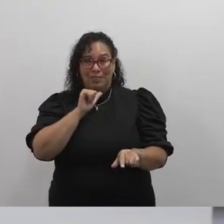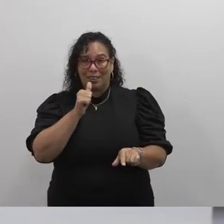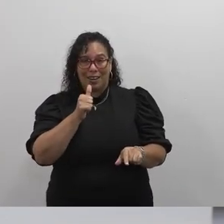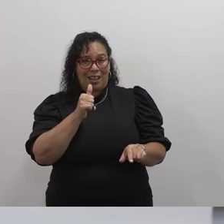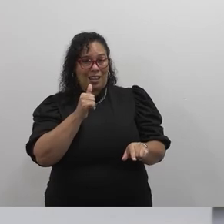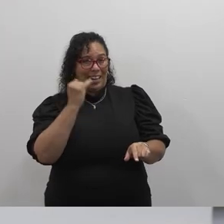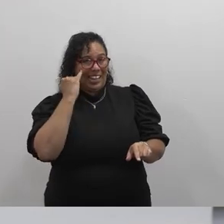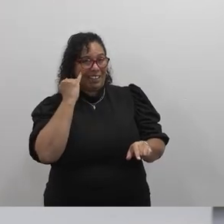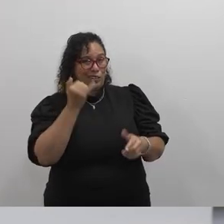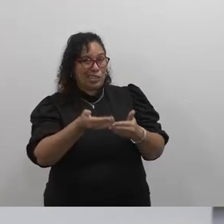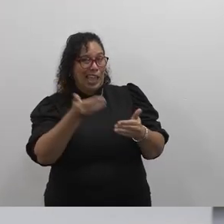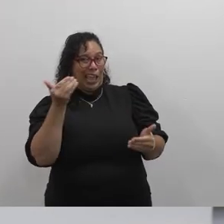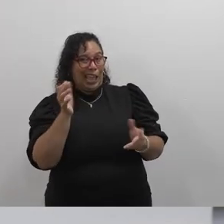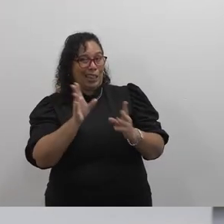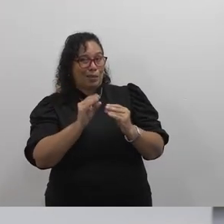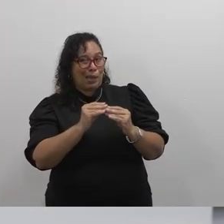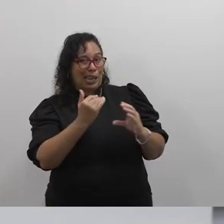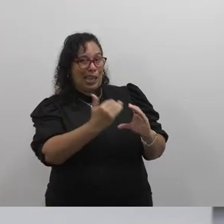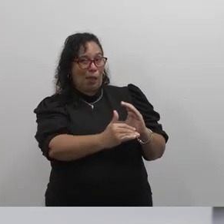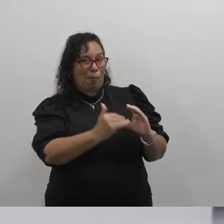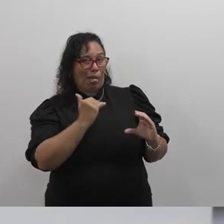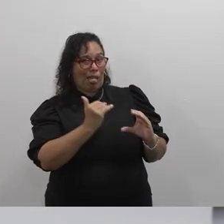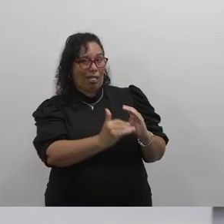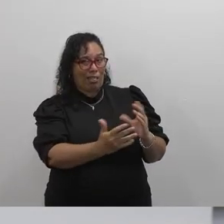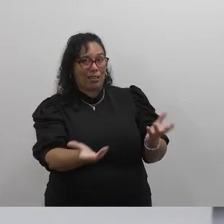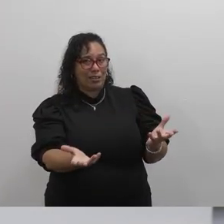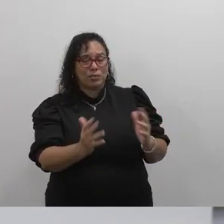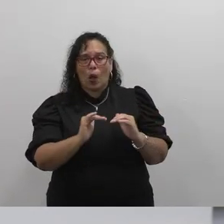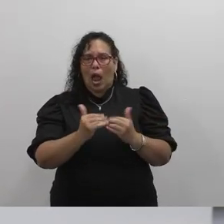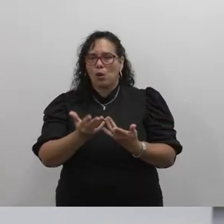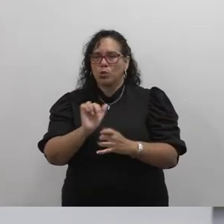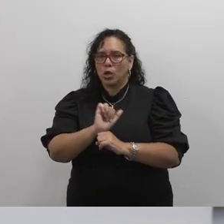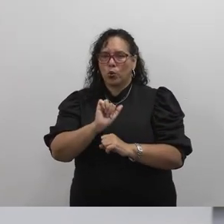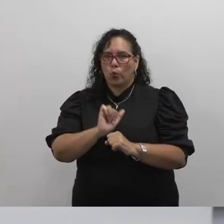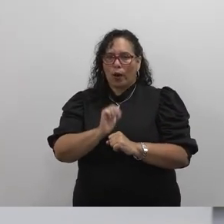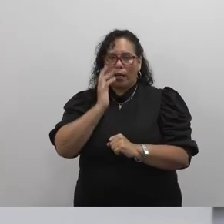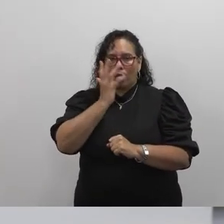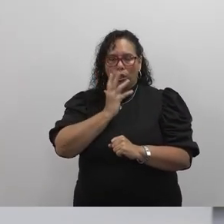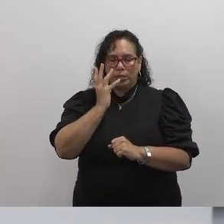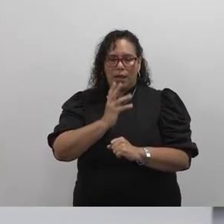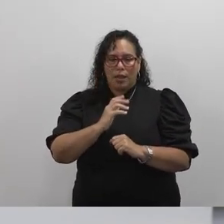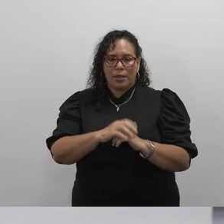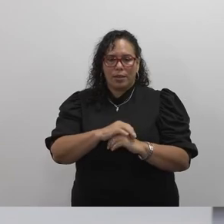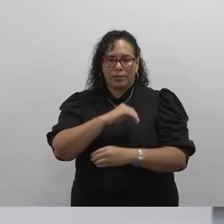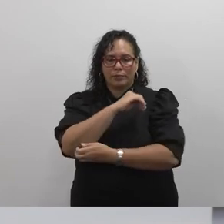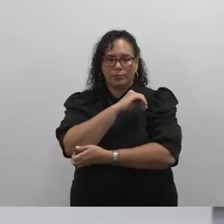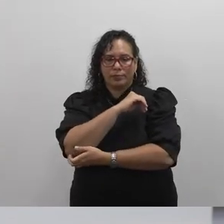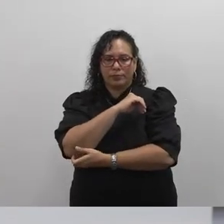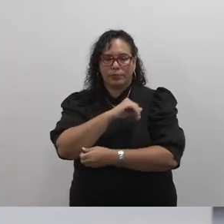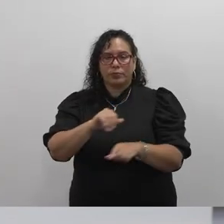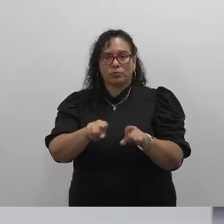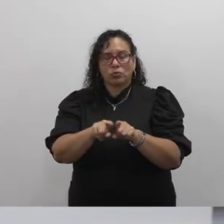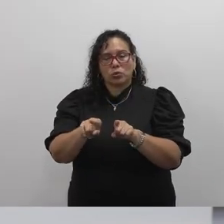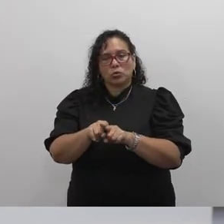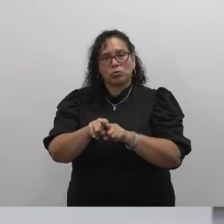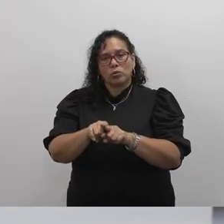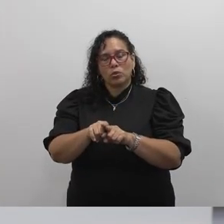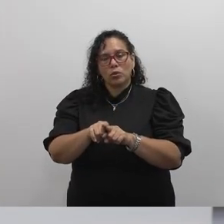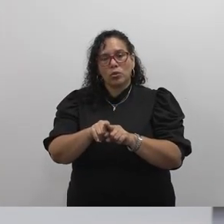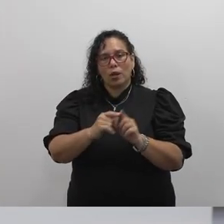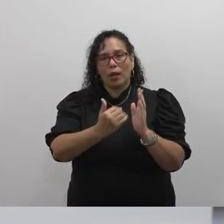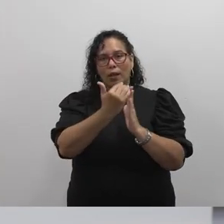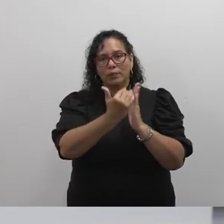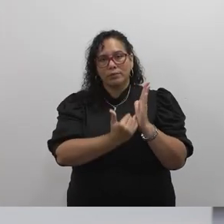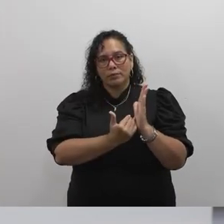wondering about how that's gonna work, what that looks like, and then also the items that are